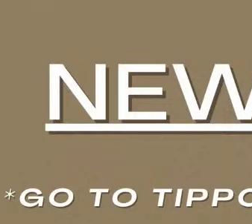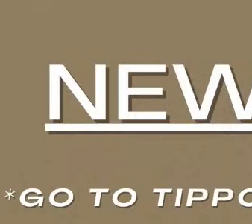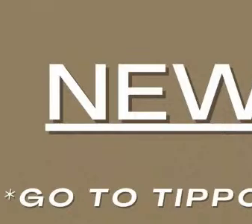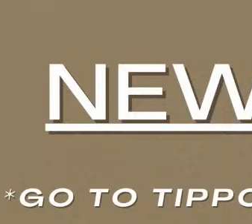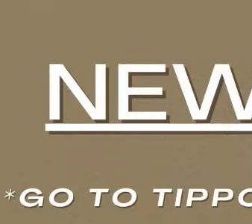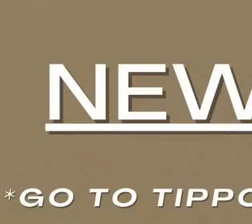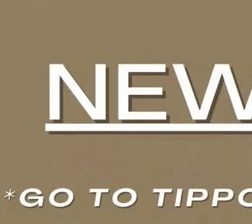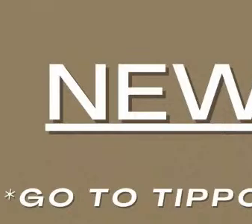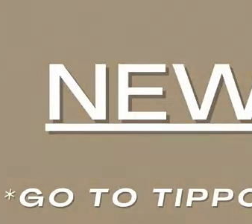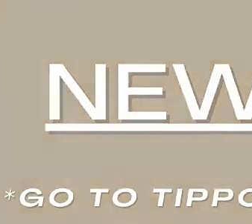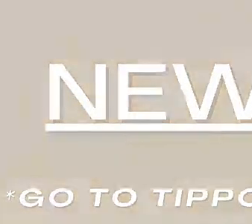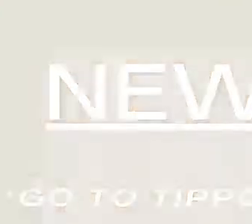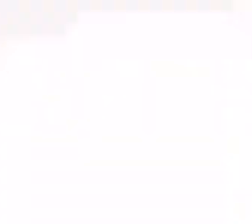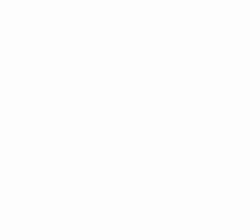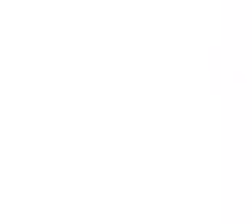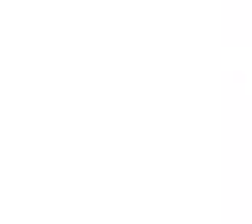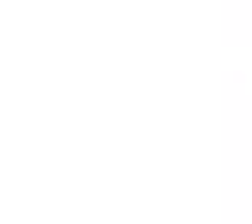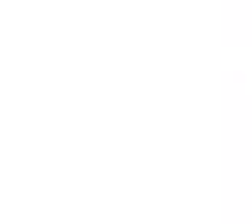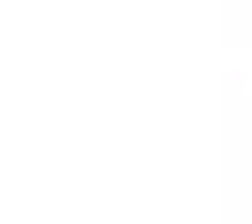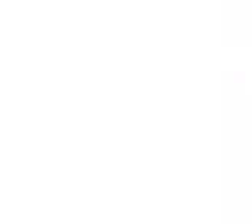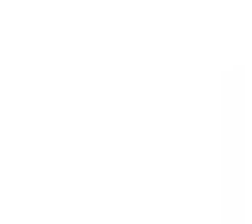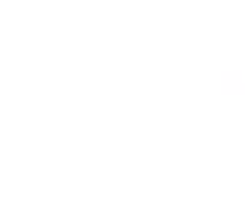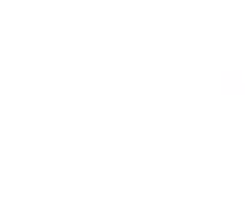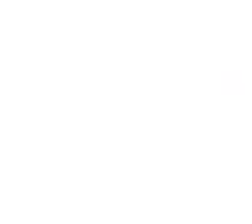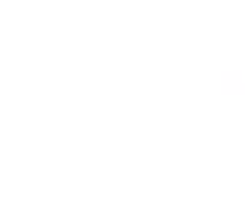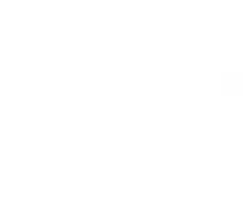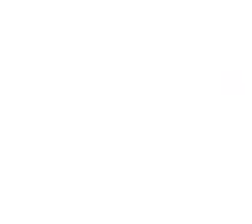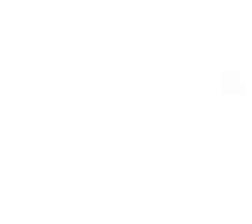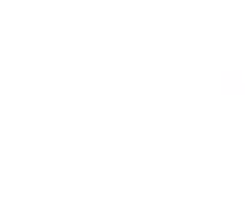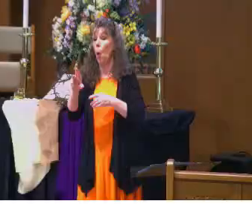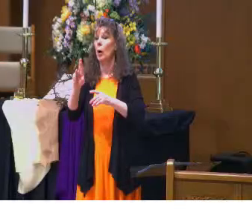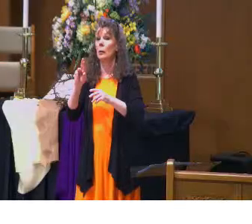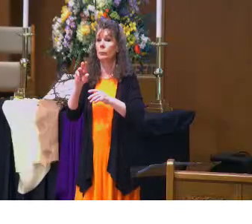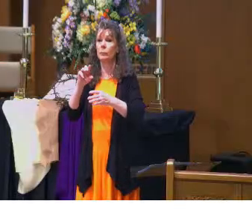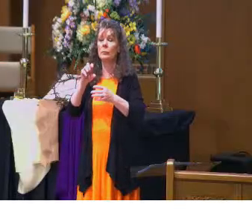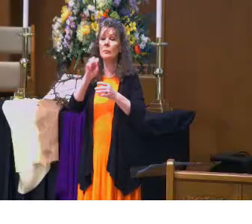sanctuary, scan the QR code, go to the website,